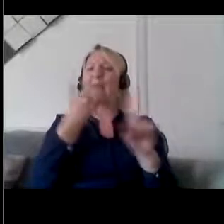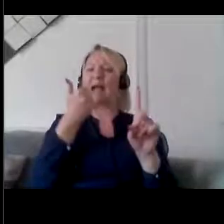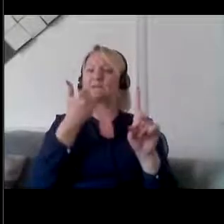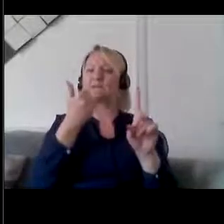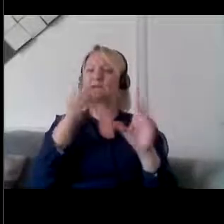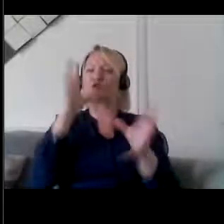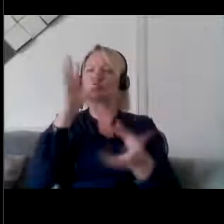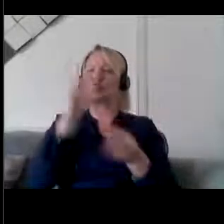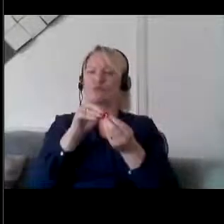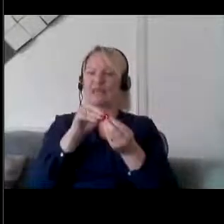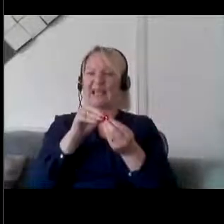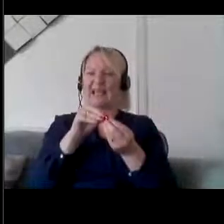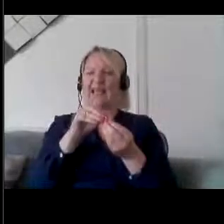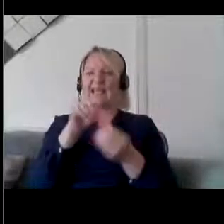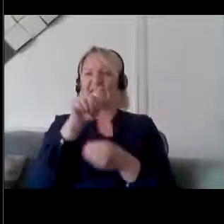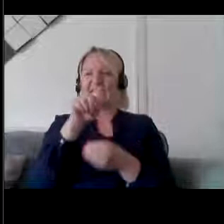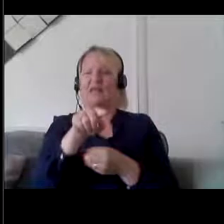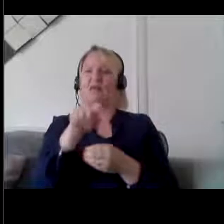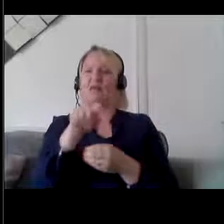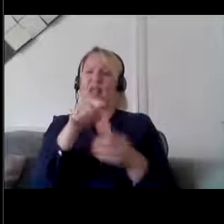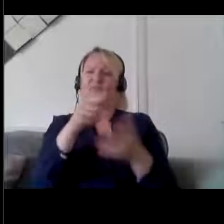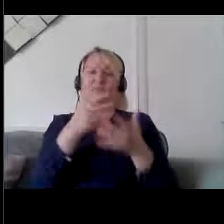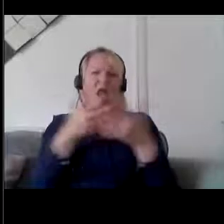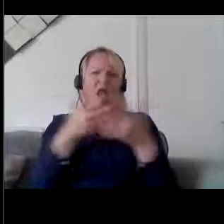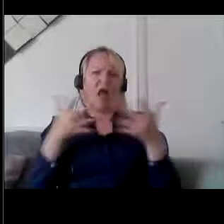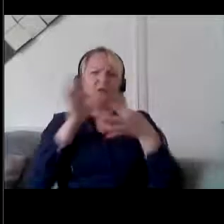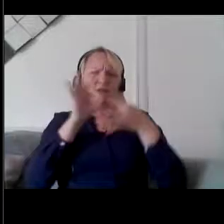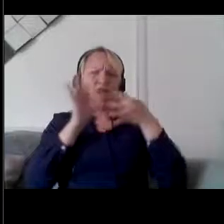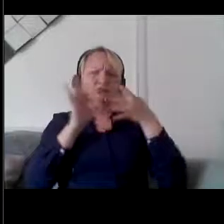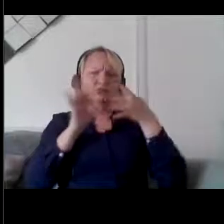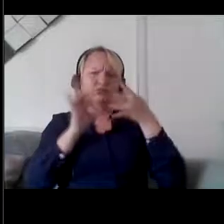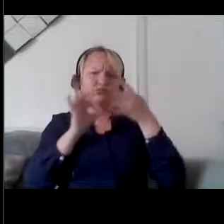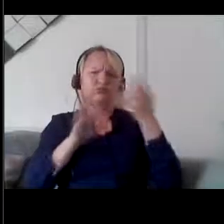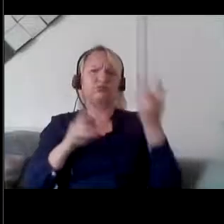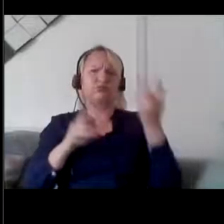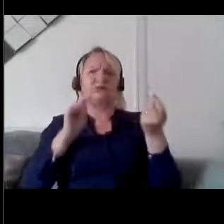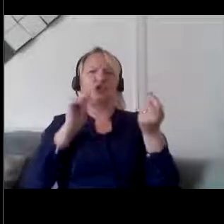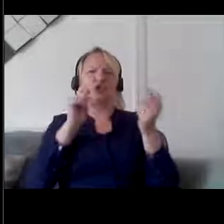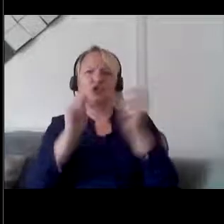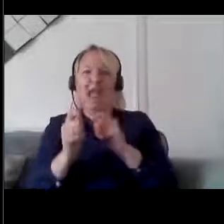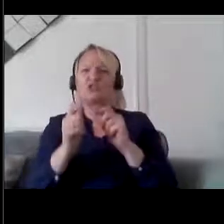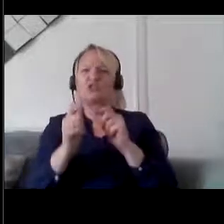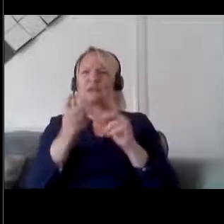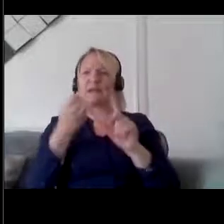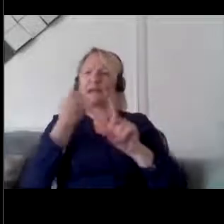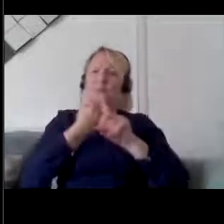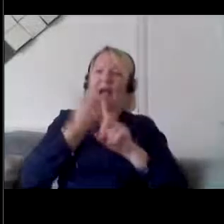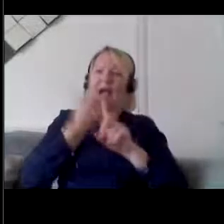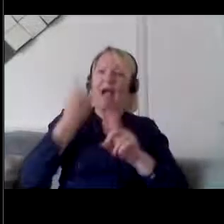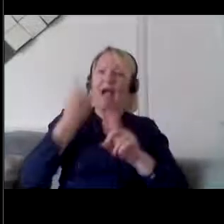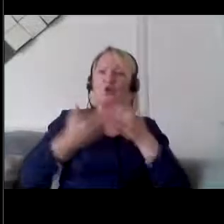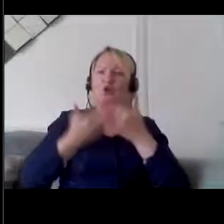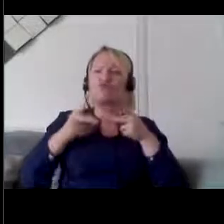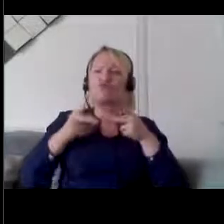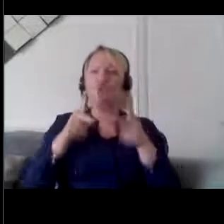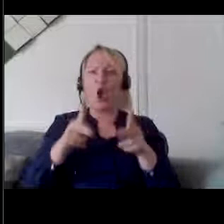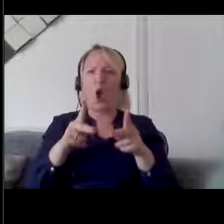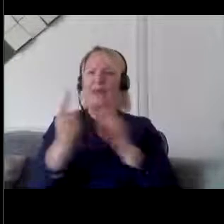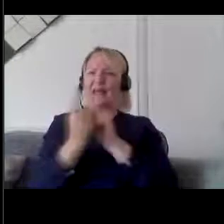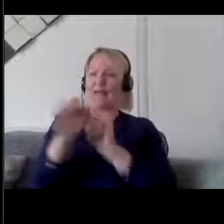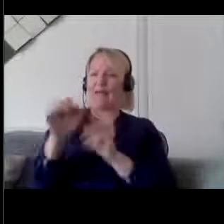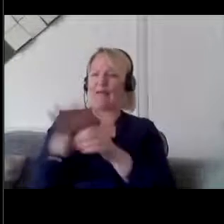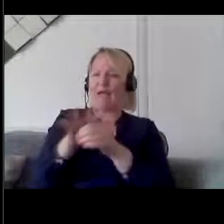These documents go into a lot of detail about the changes and impacts the new road may have very near you during